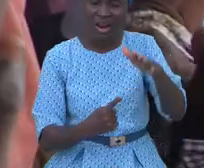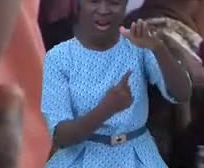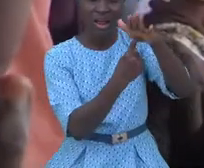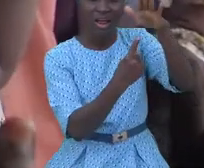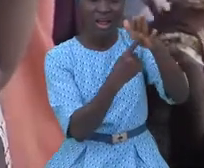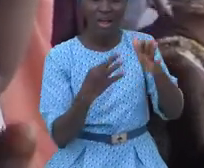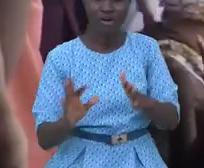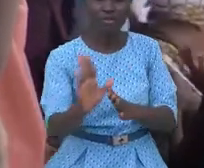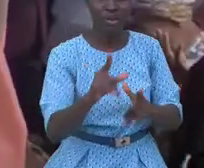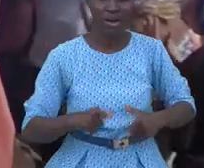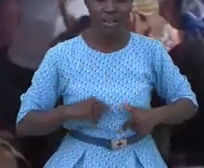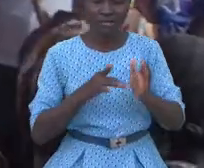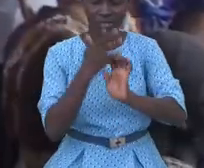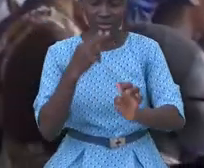lives.